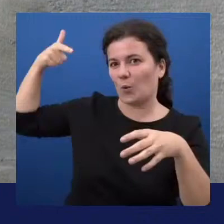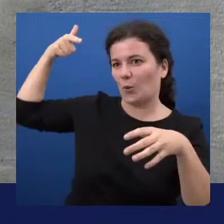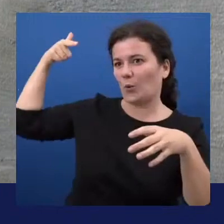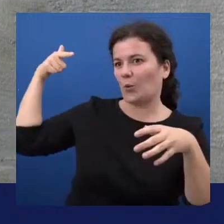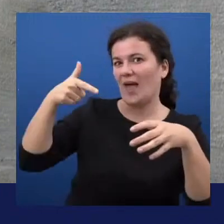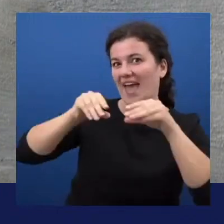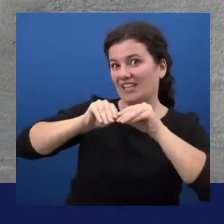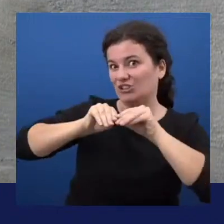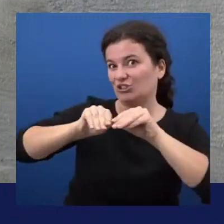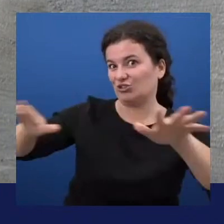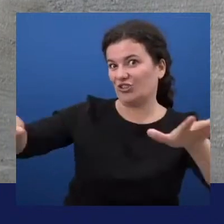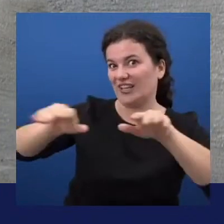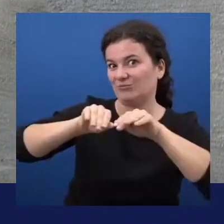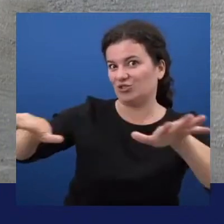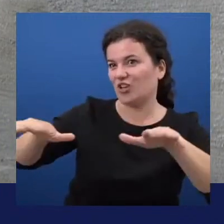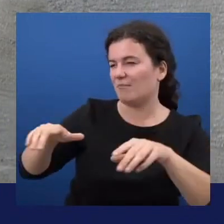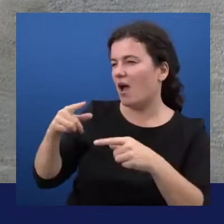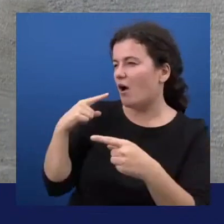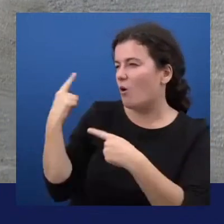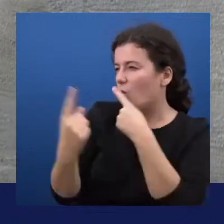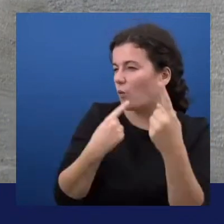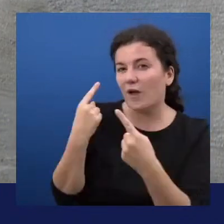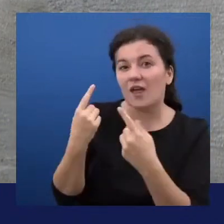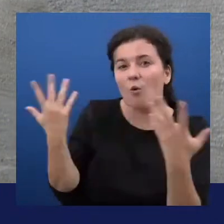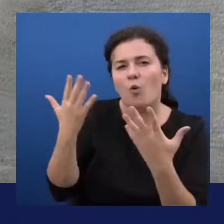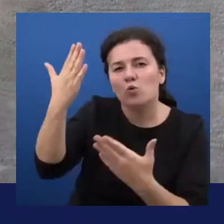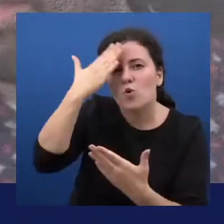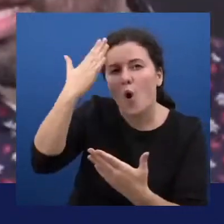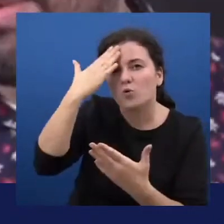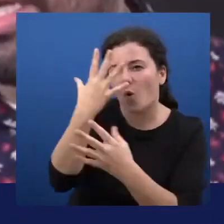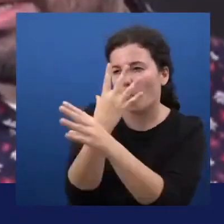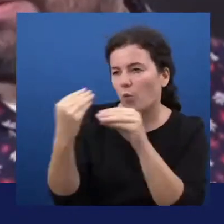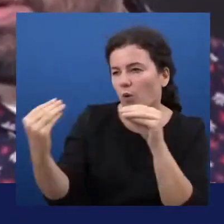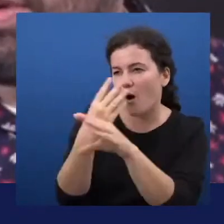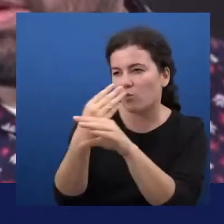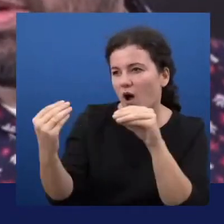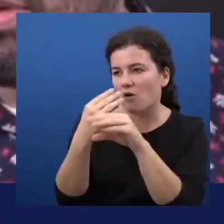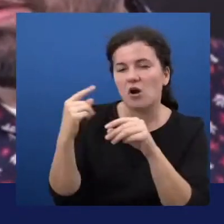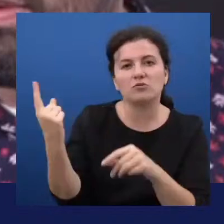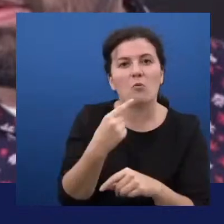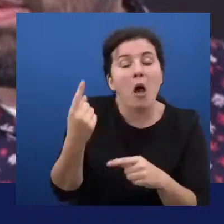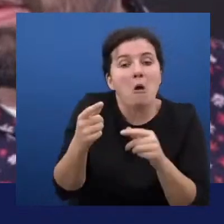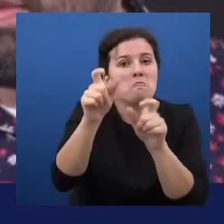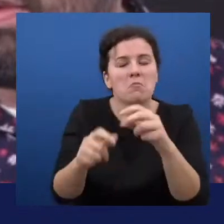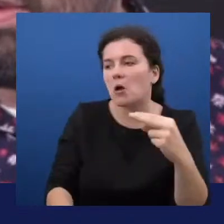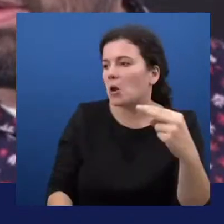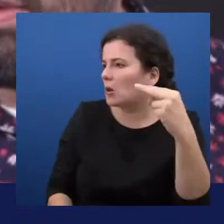stuff that we know. We should do something just like that. I mean,